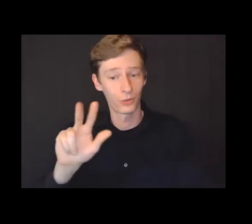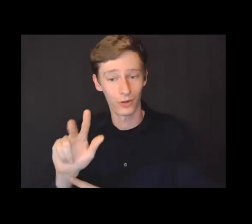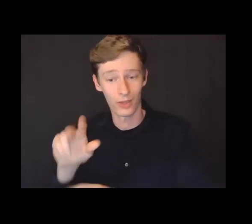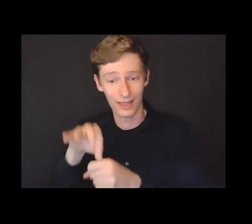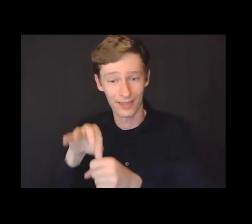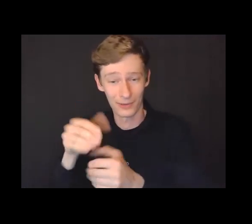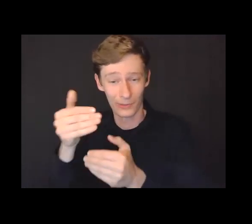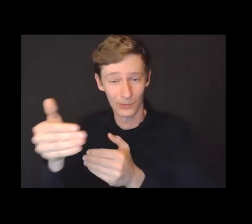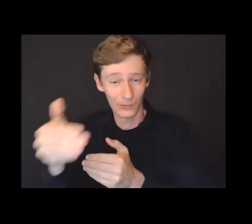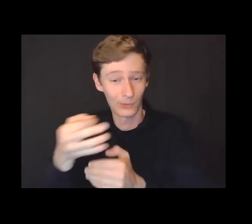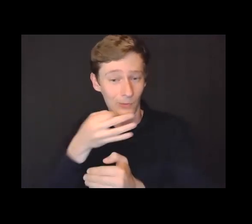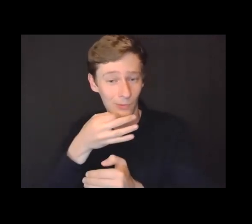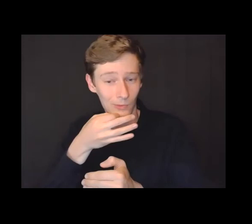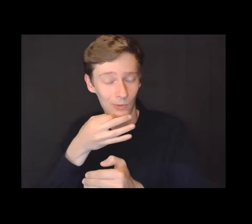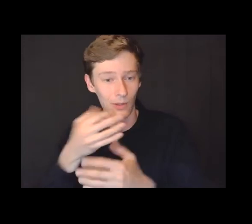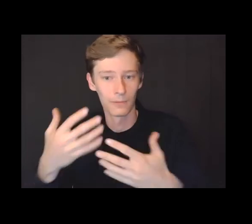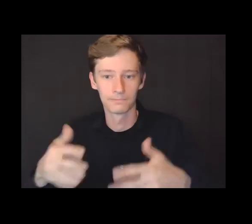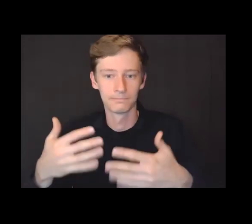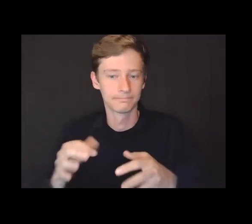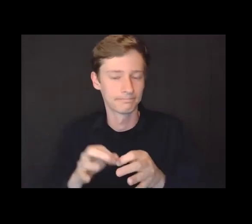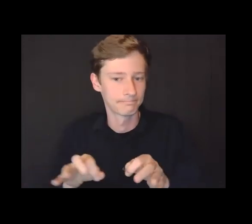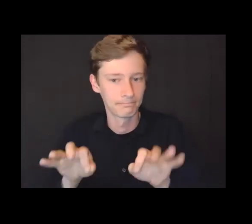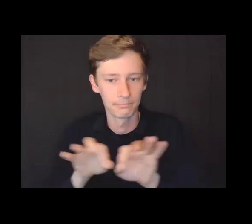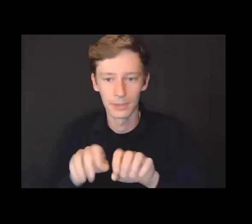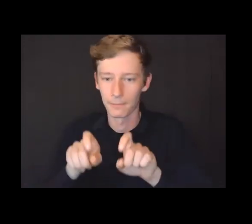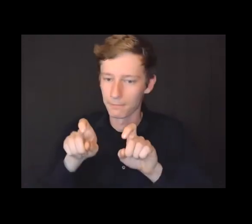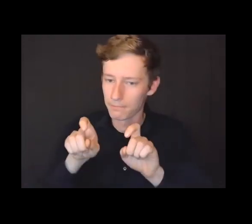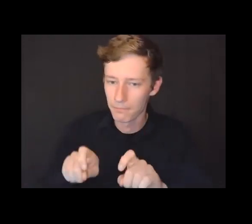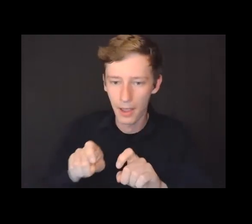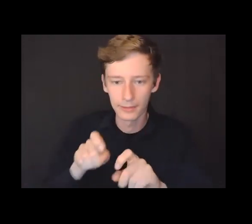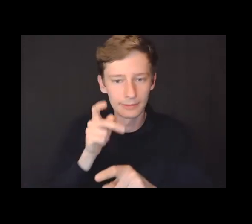seat is up. We have to maintain what we,